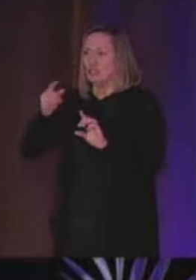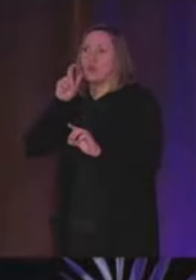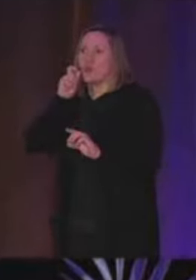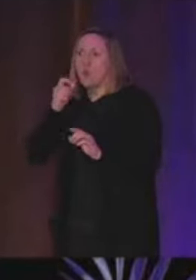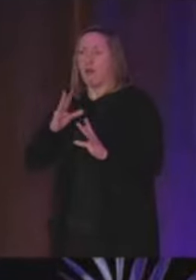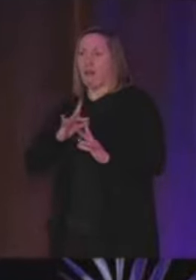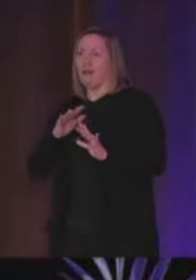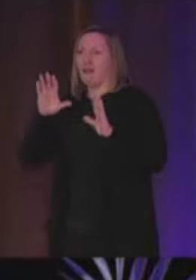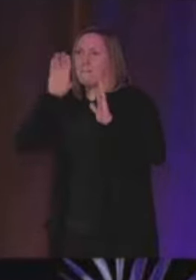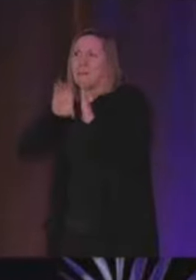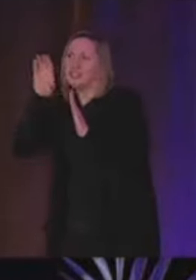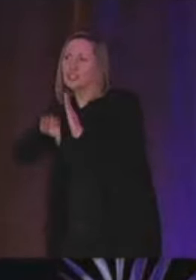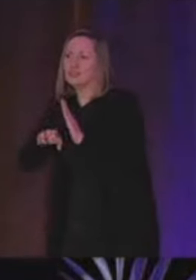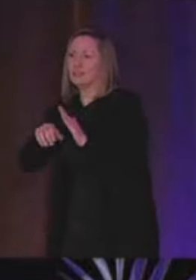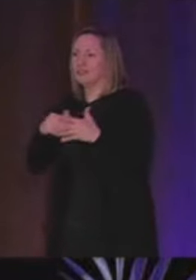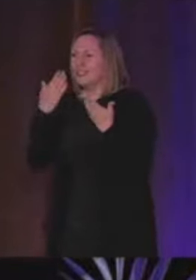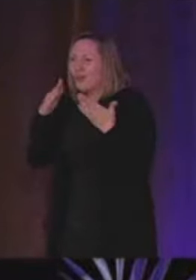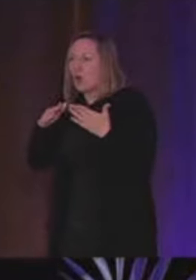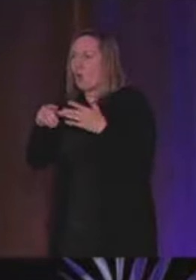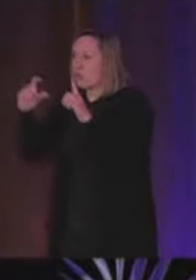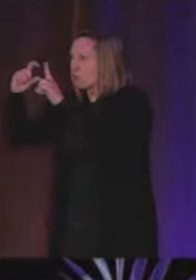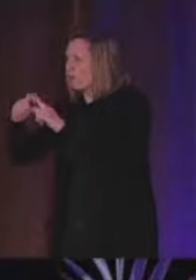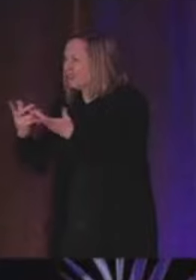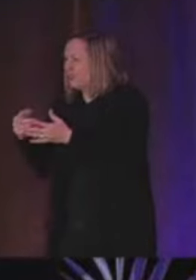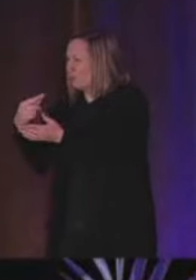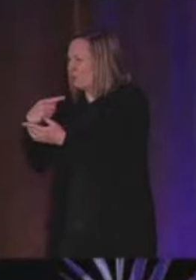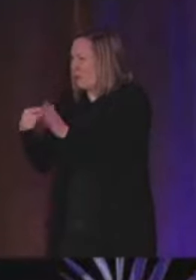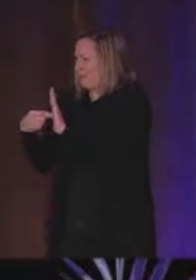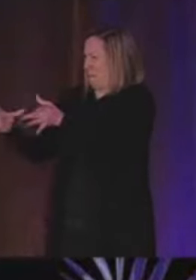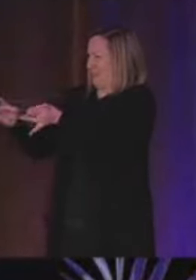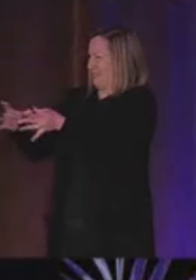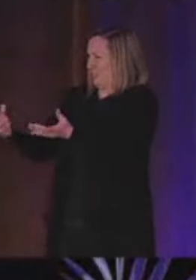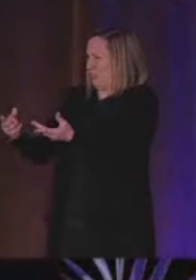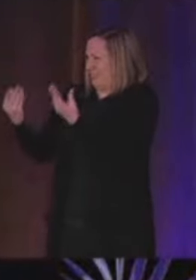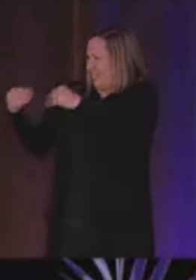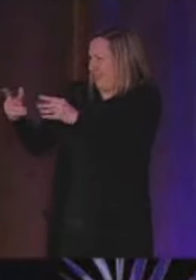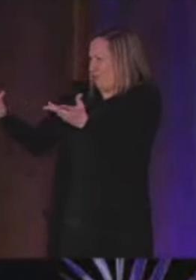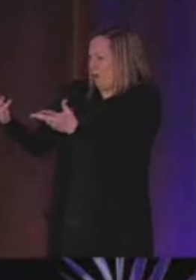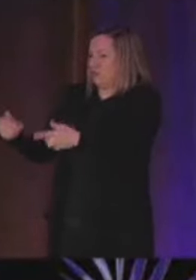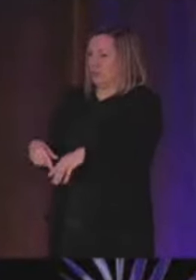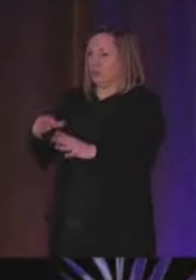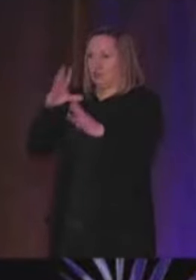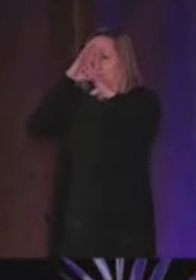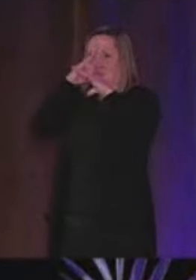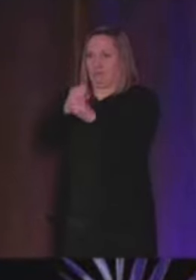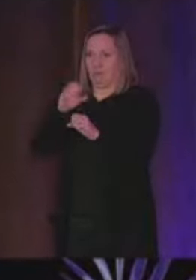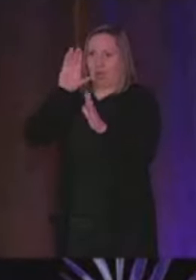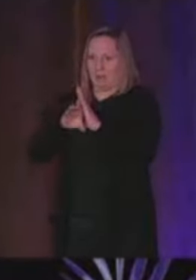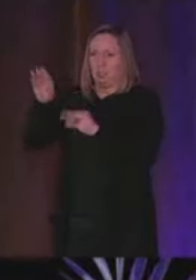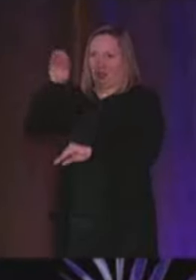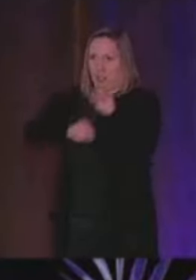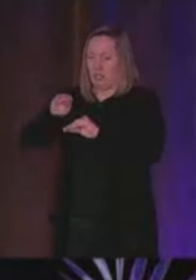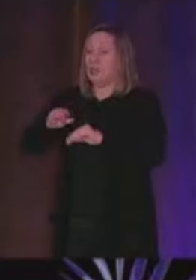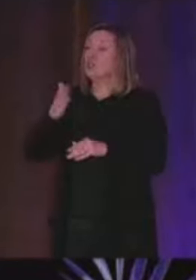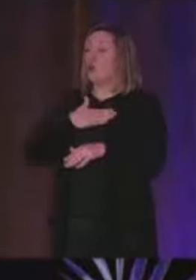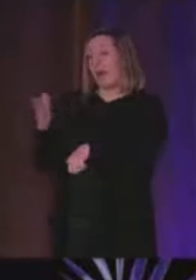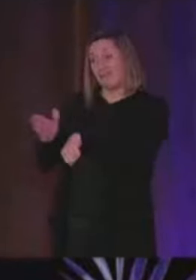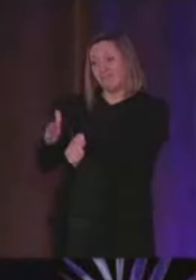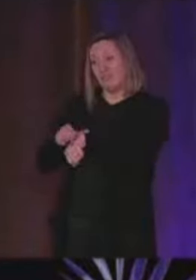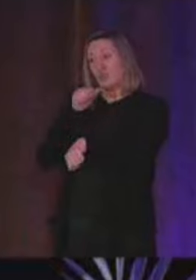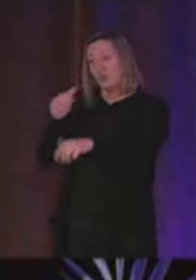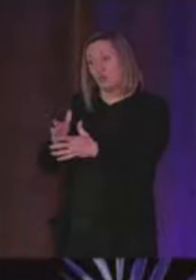even read the copy or paid attention to what they were trying to sell you. So my disclaimer is don't overdo